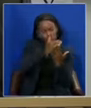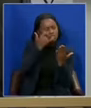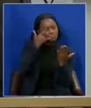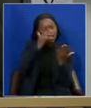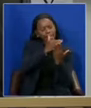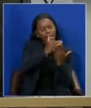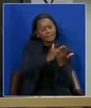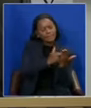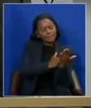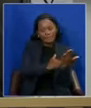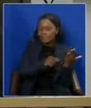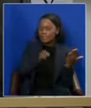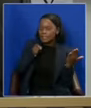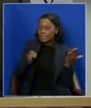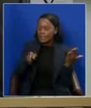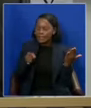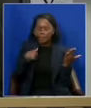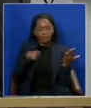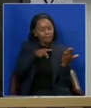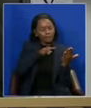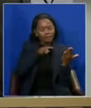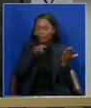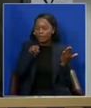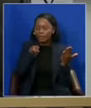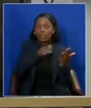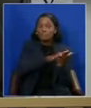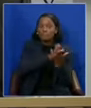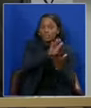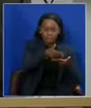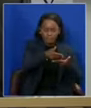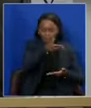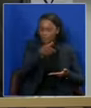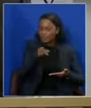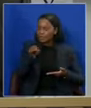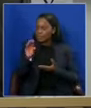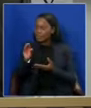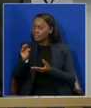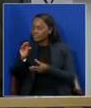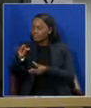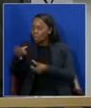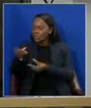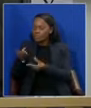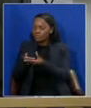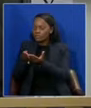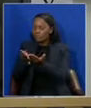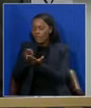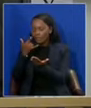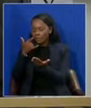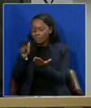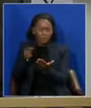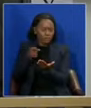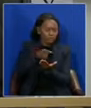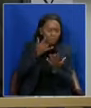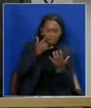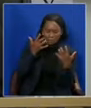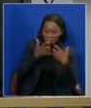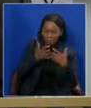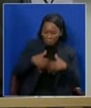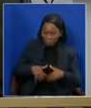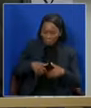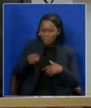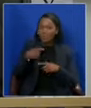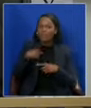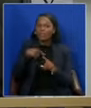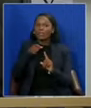list, which is on the printout, which you get from the case administration system. We check whether the complainant